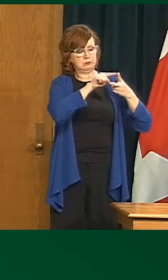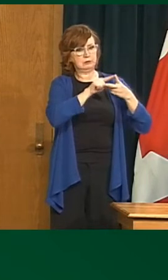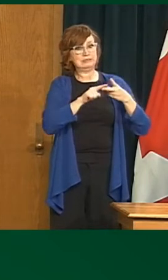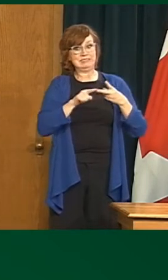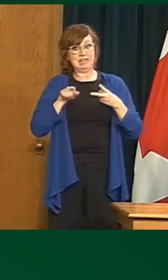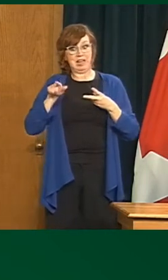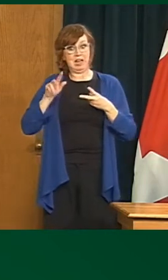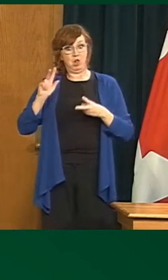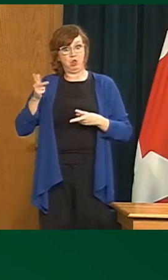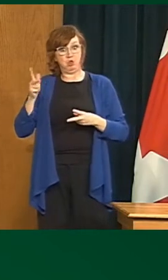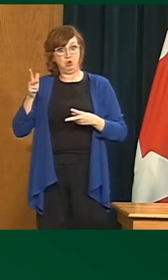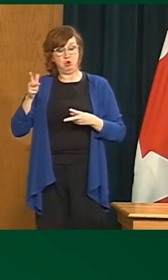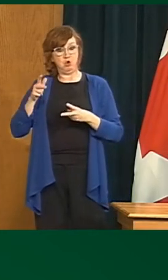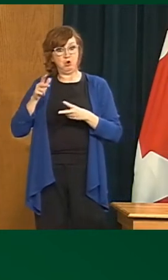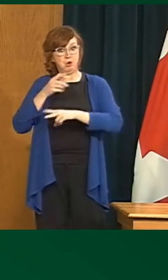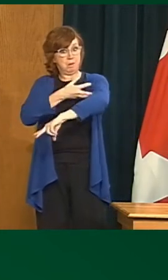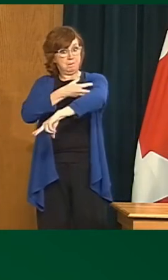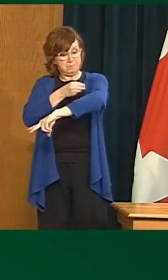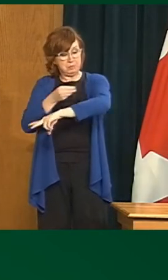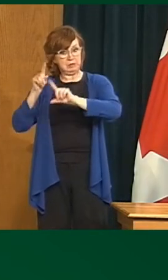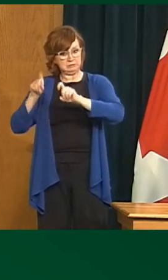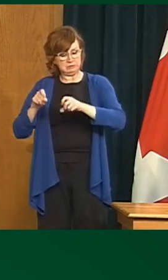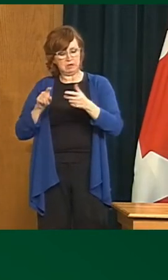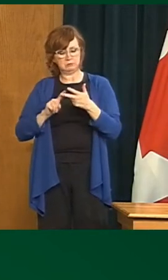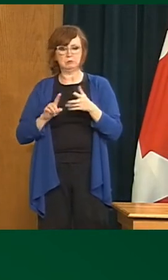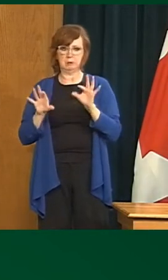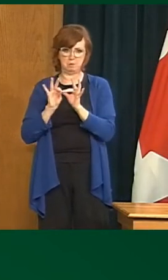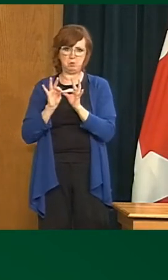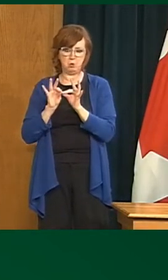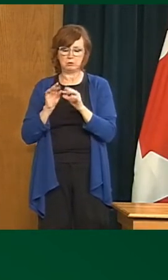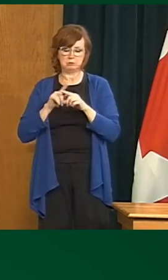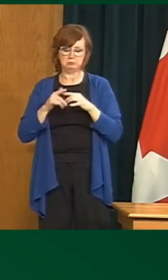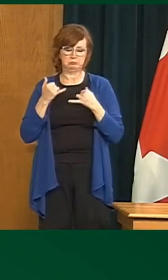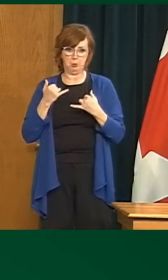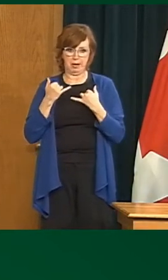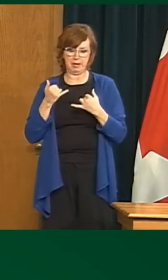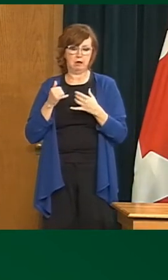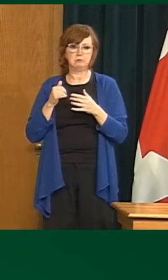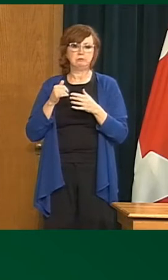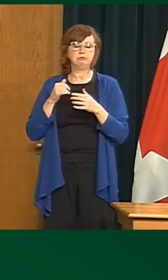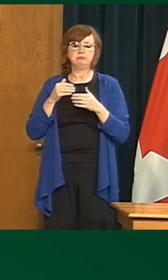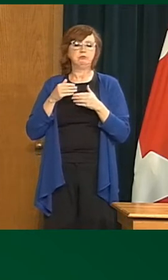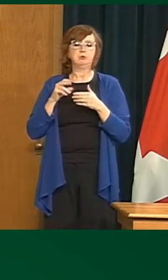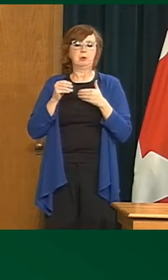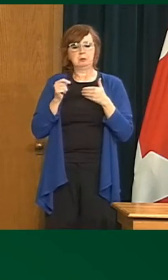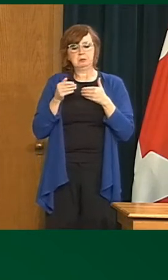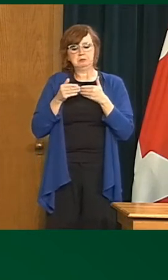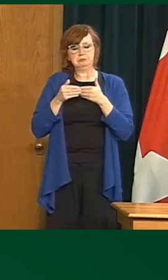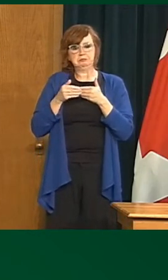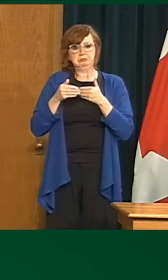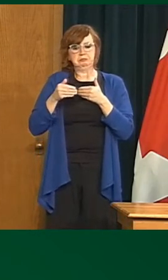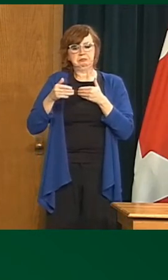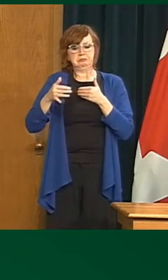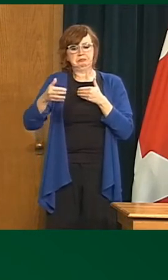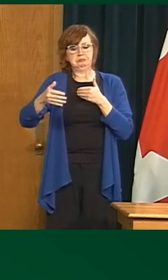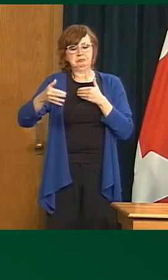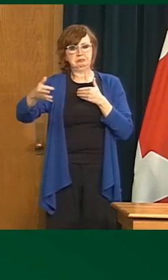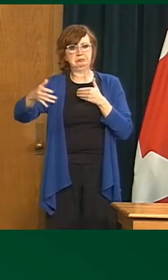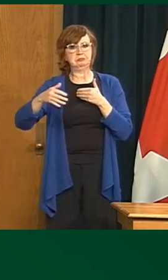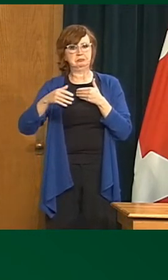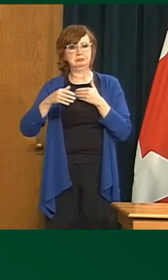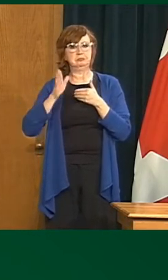next number of months. And this really speaks about the importance and really the water that we've navigated as provinces